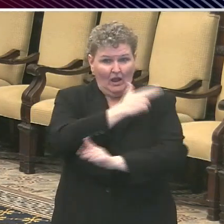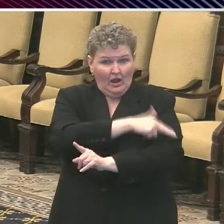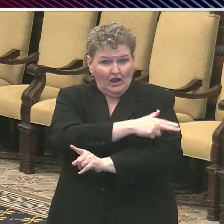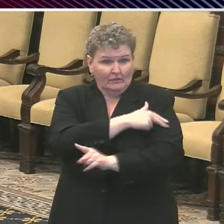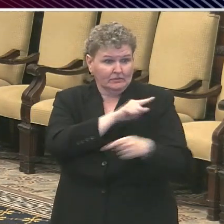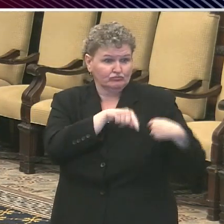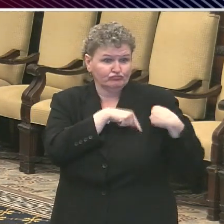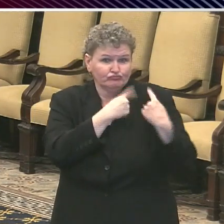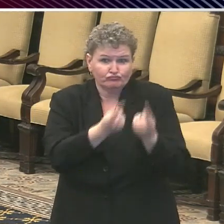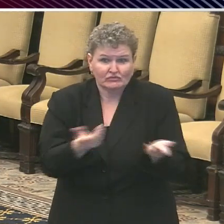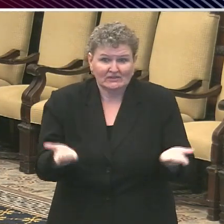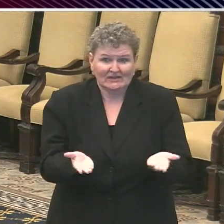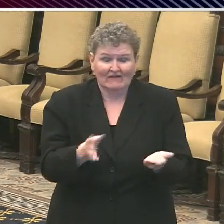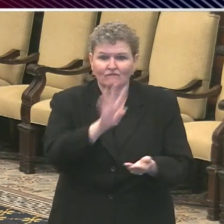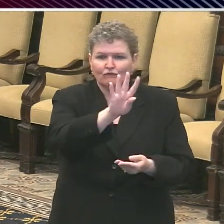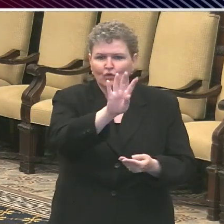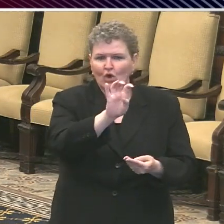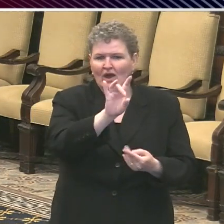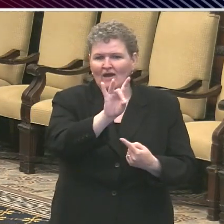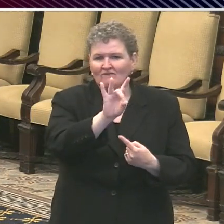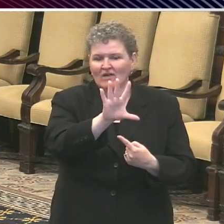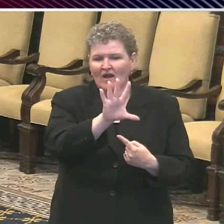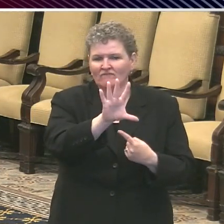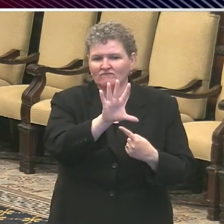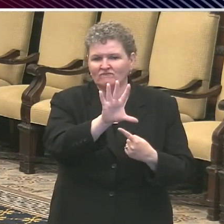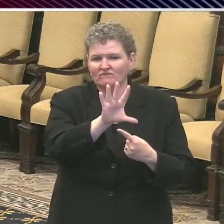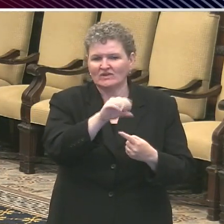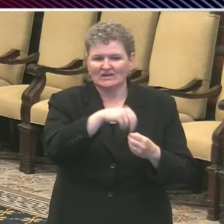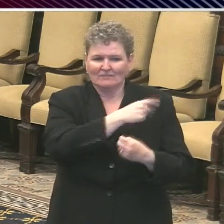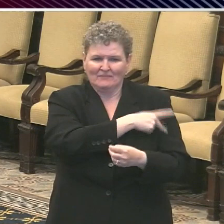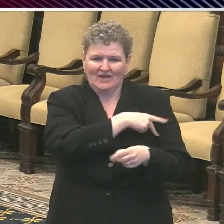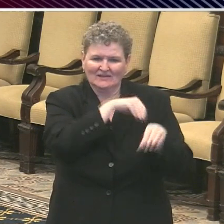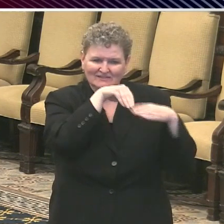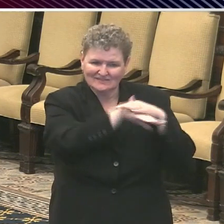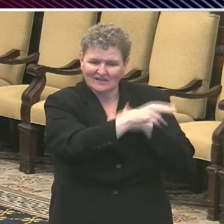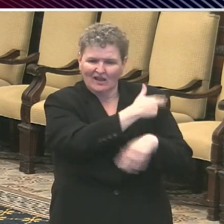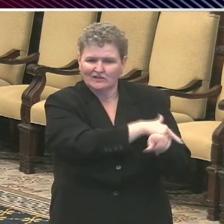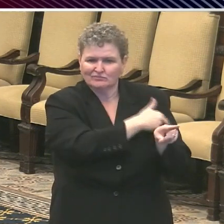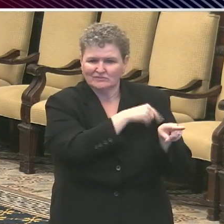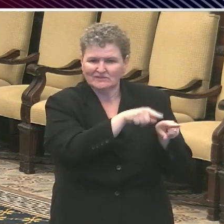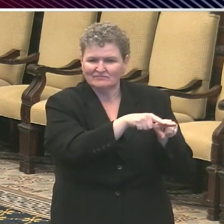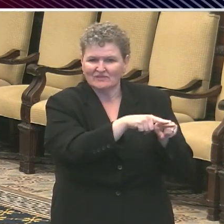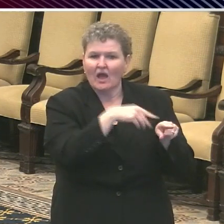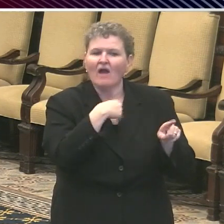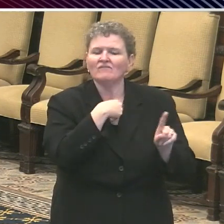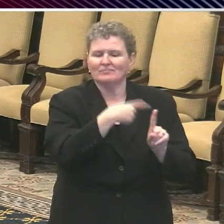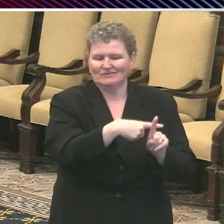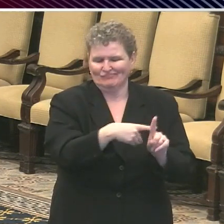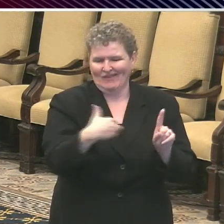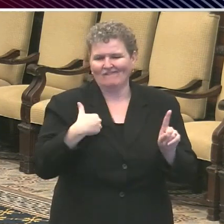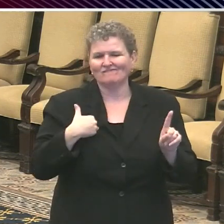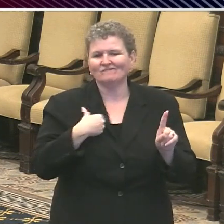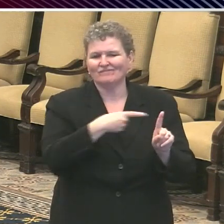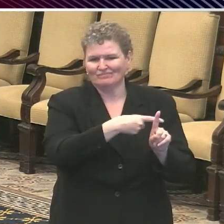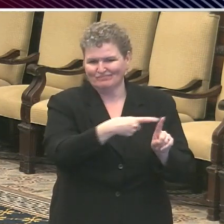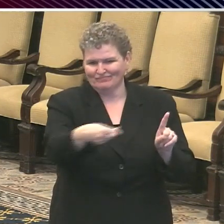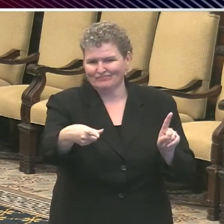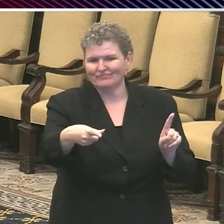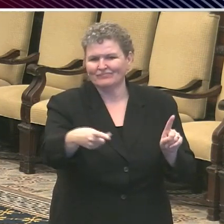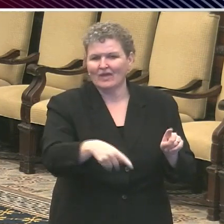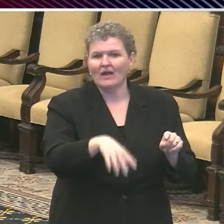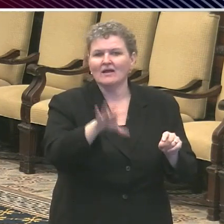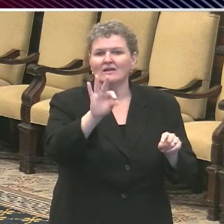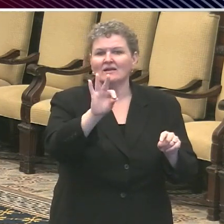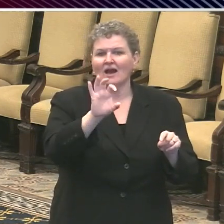reporting 485 inpatients in Philly hospitals with coronavirus and 994 in the Southeast Pennsylvania